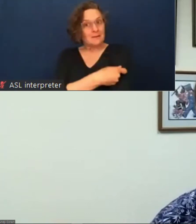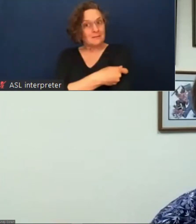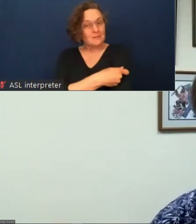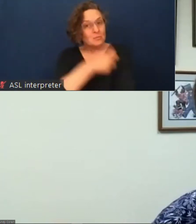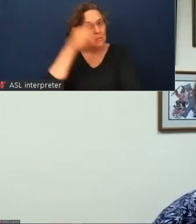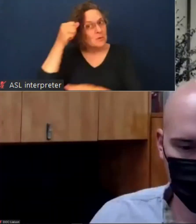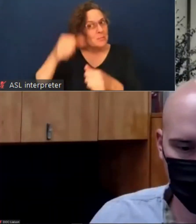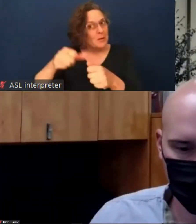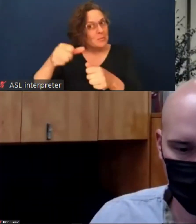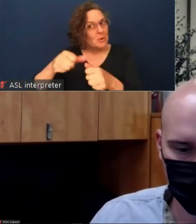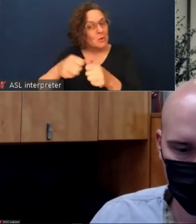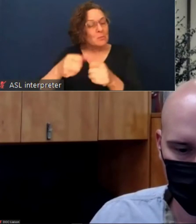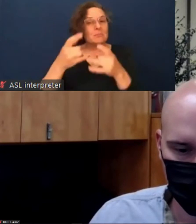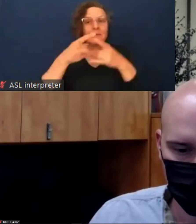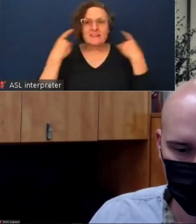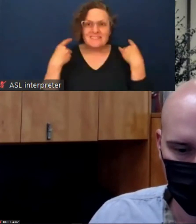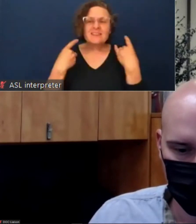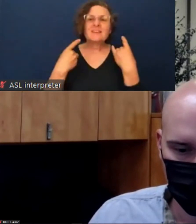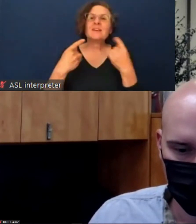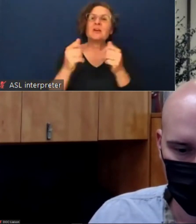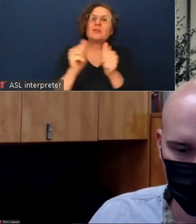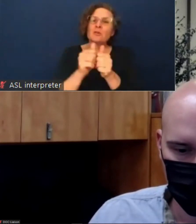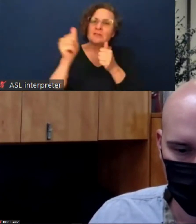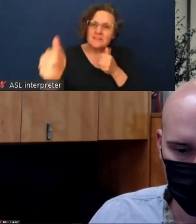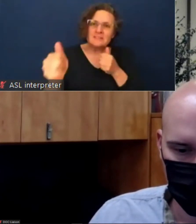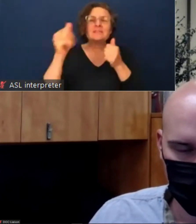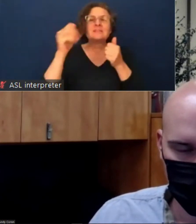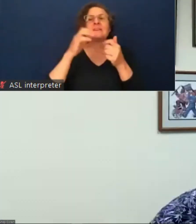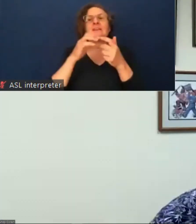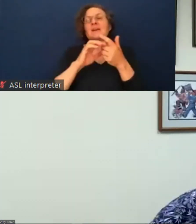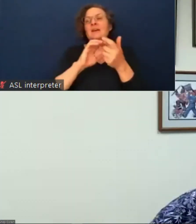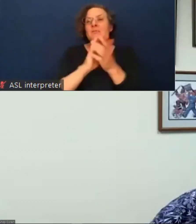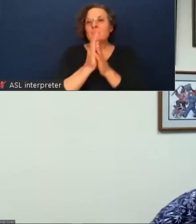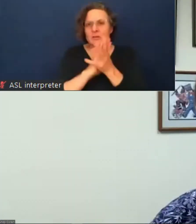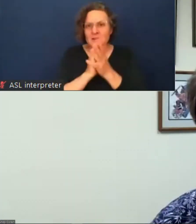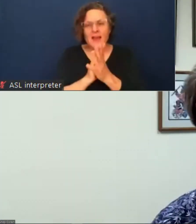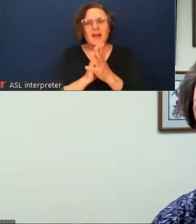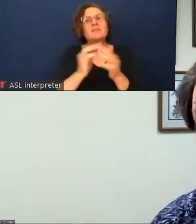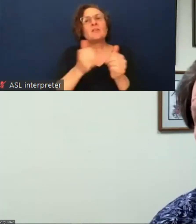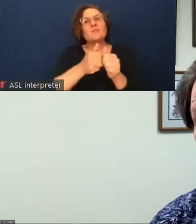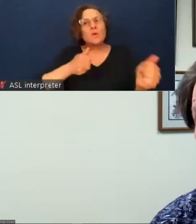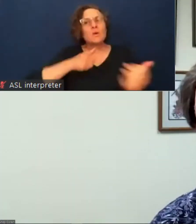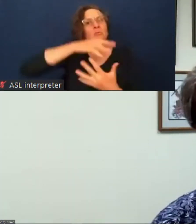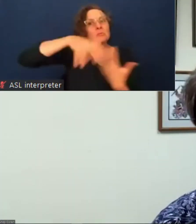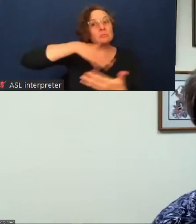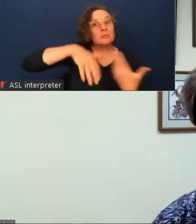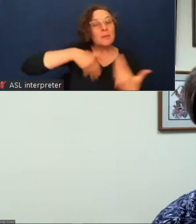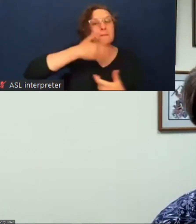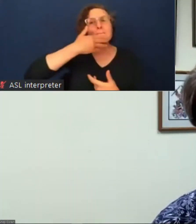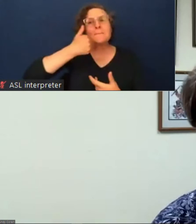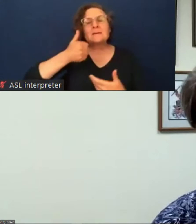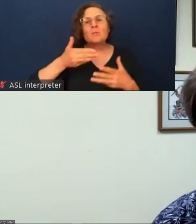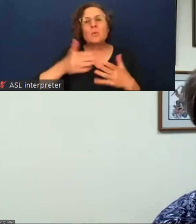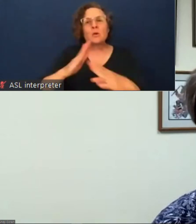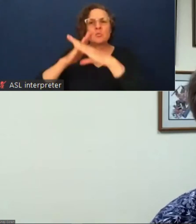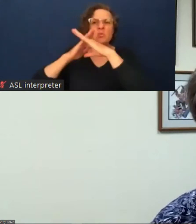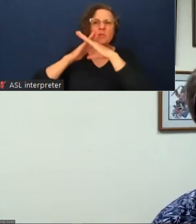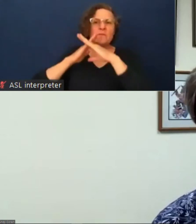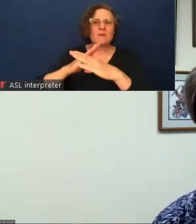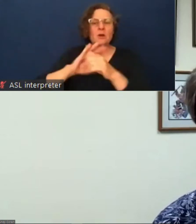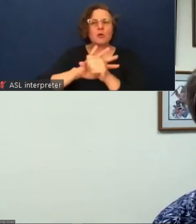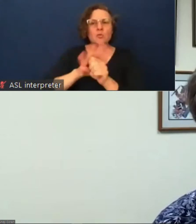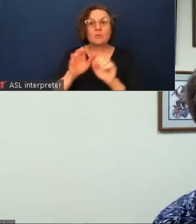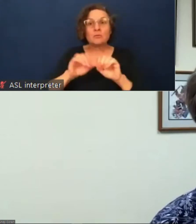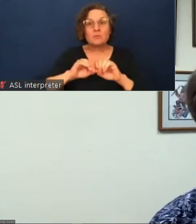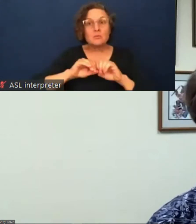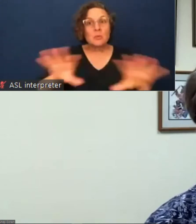that masking, social distancing, avoiding gatherings is the way to keep this virus at bay. It is, even with the vaccines, is